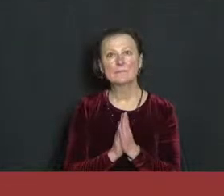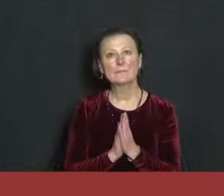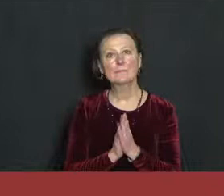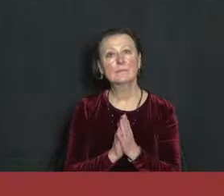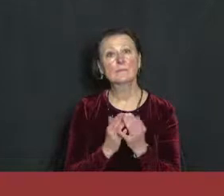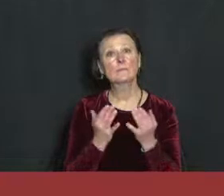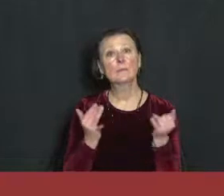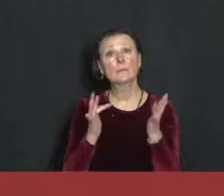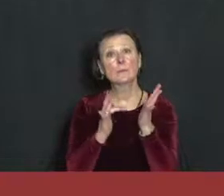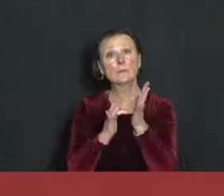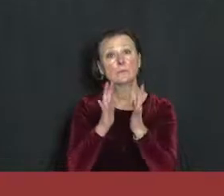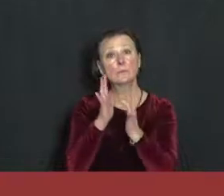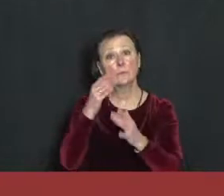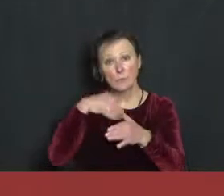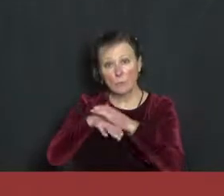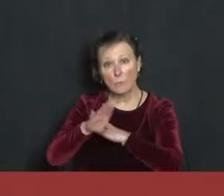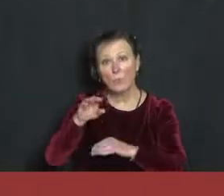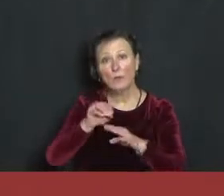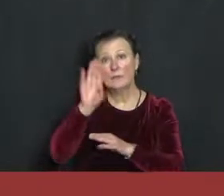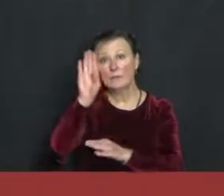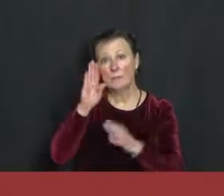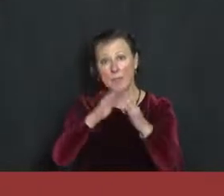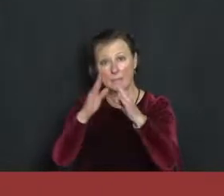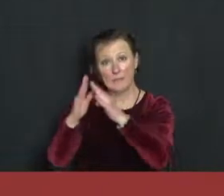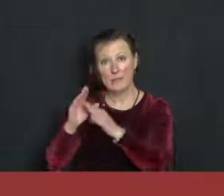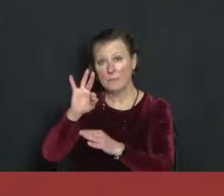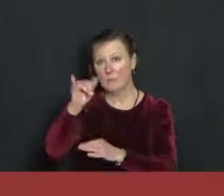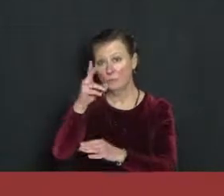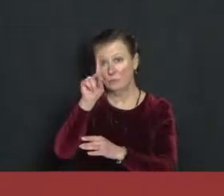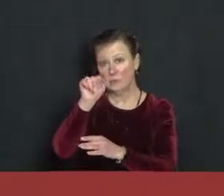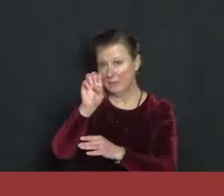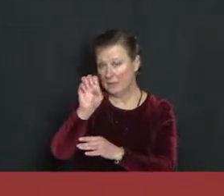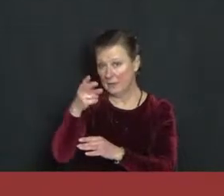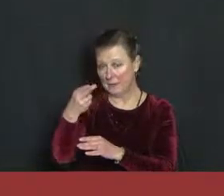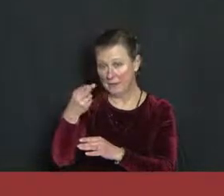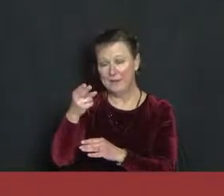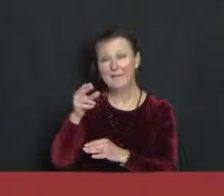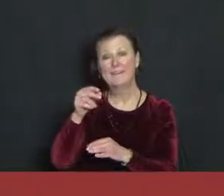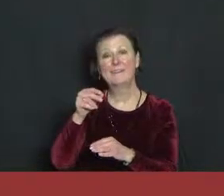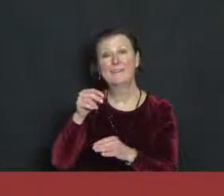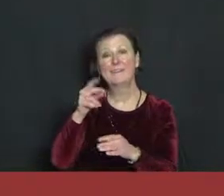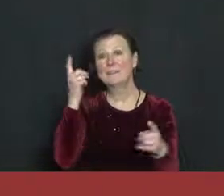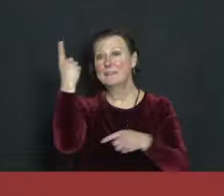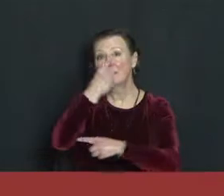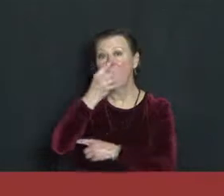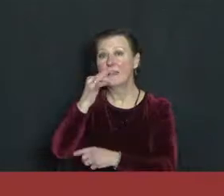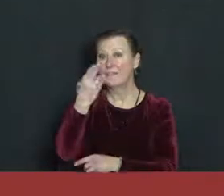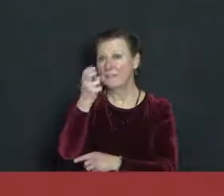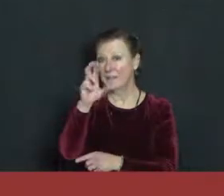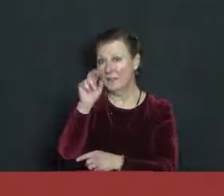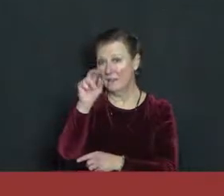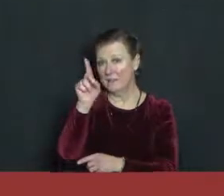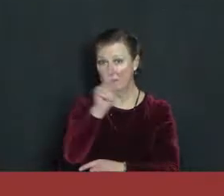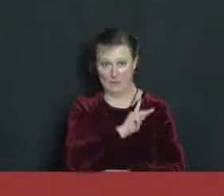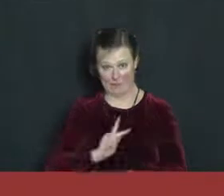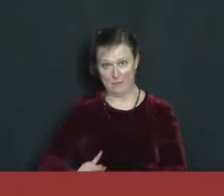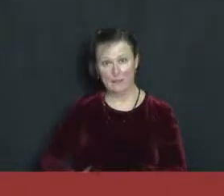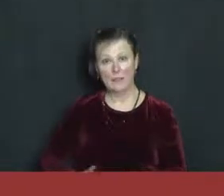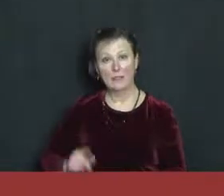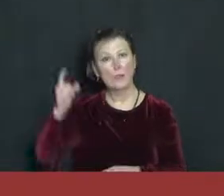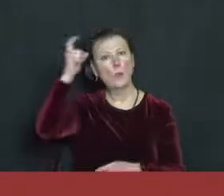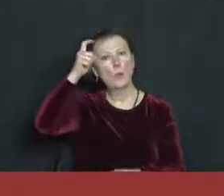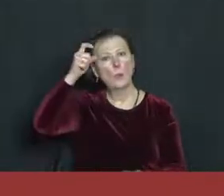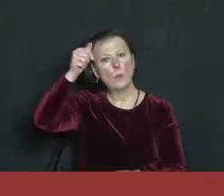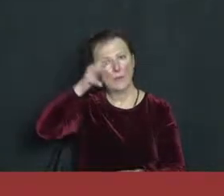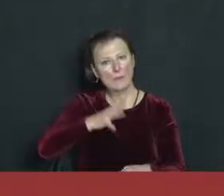Now, when Jesus was born in Bethlehem of Judea in the days of Herod the king, behold, wise men from the